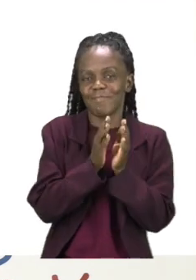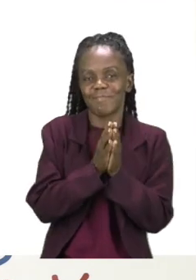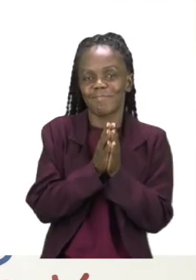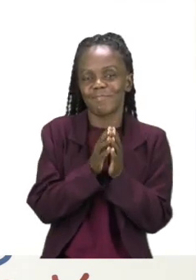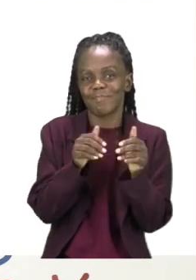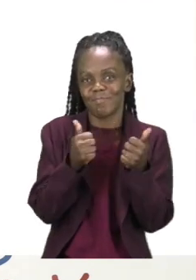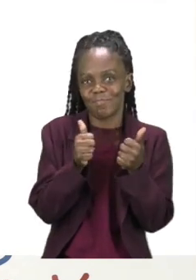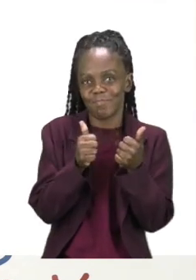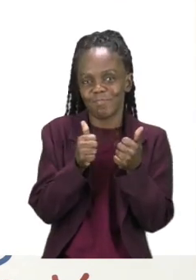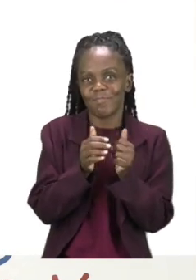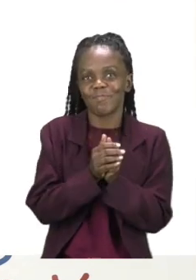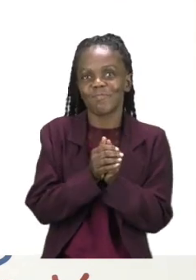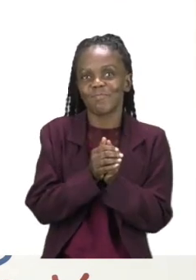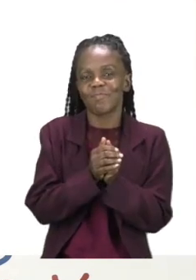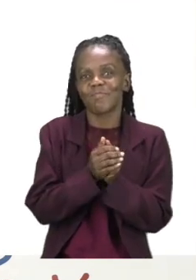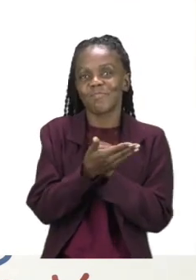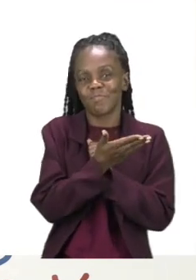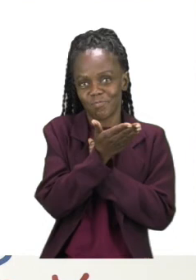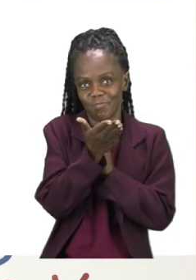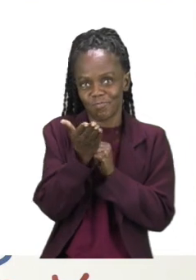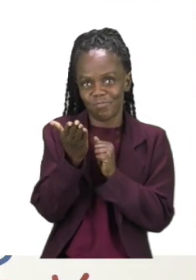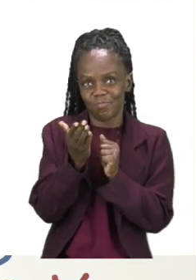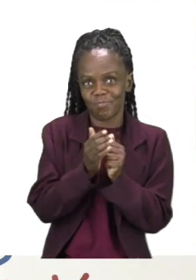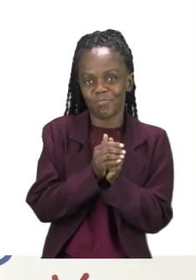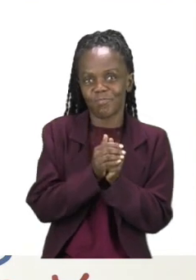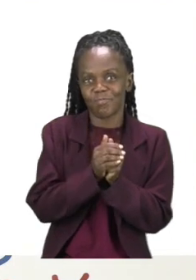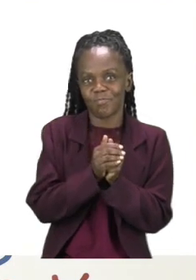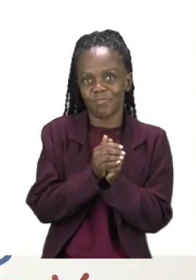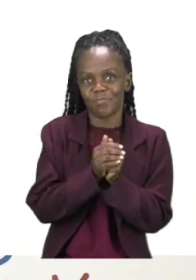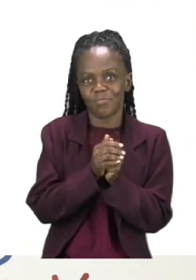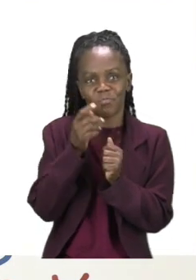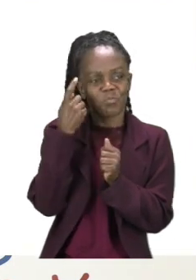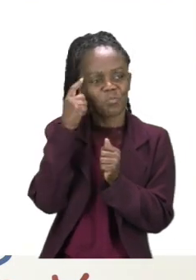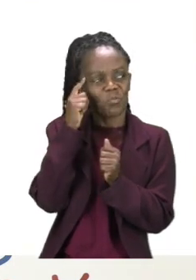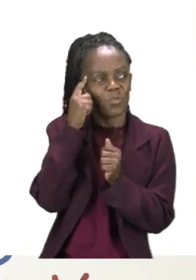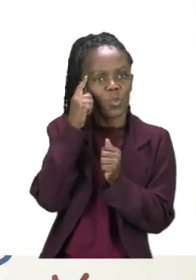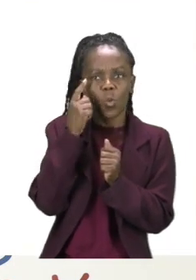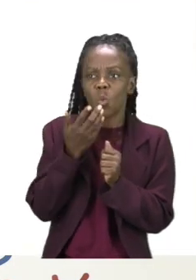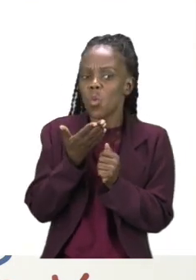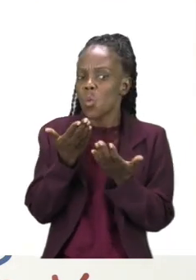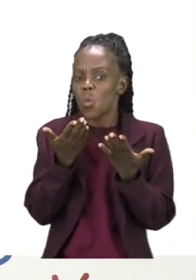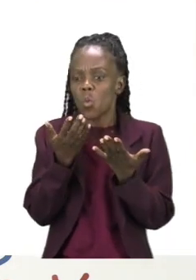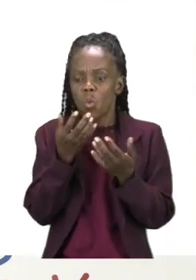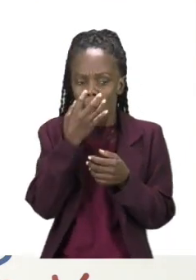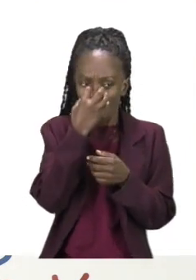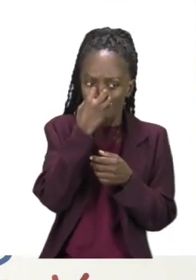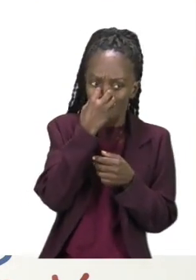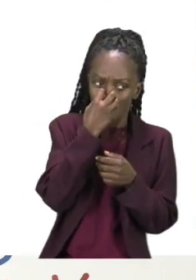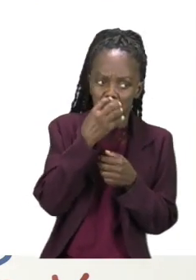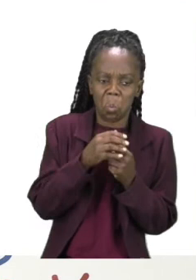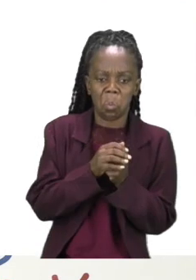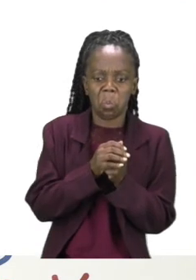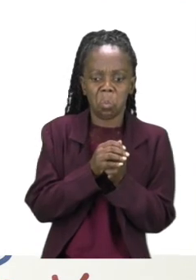Yay! Good job, everyone! I wonder though, I have not seen Sashi the whole day. He promised to visit